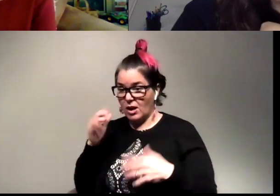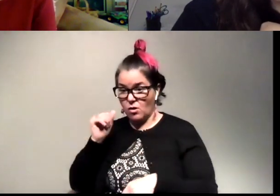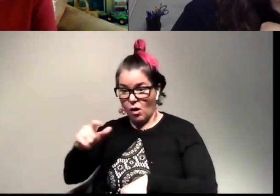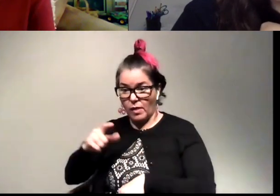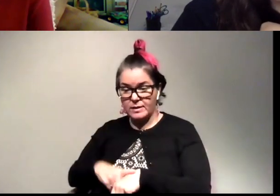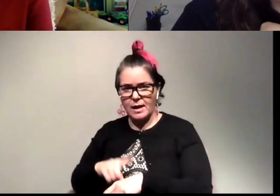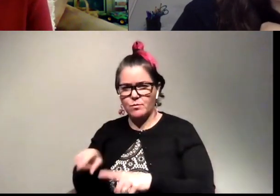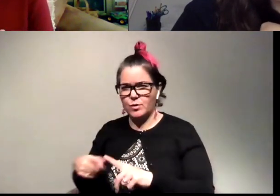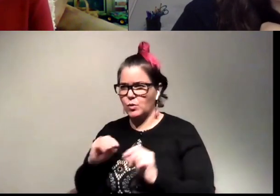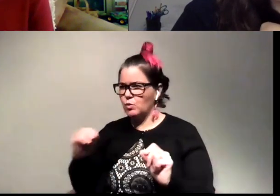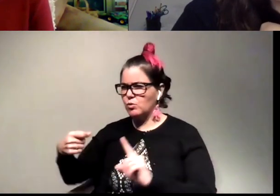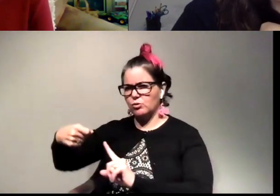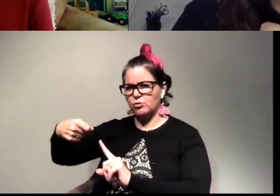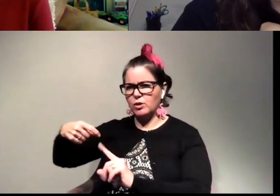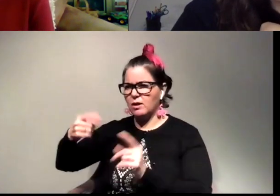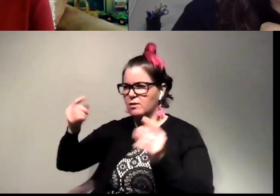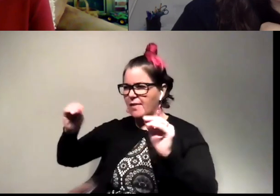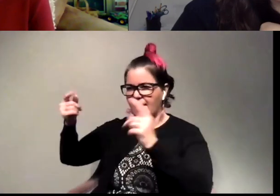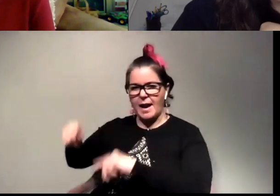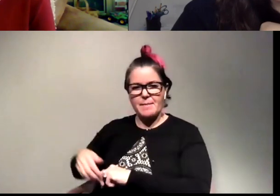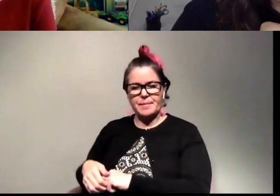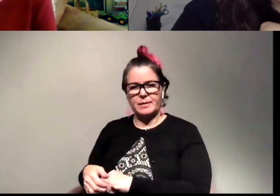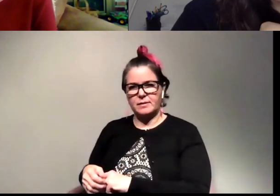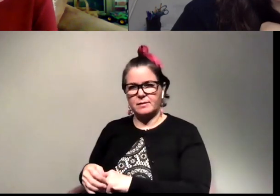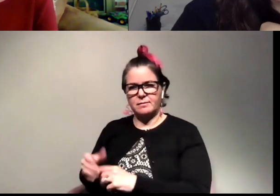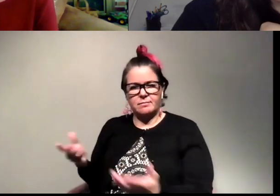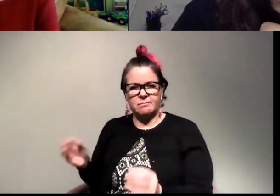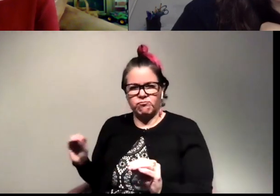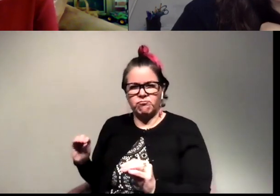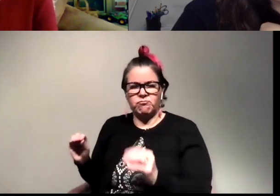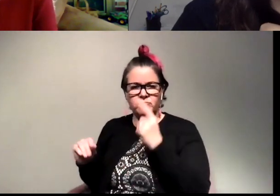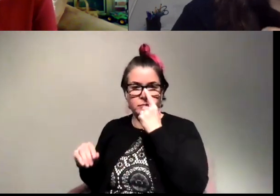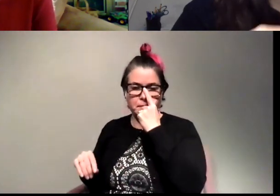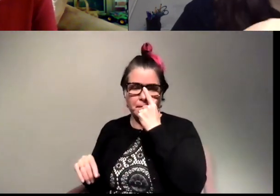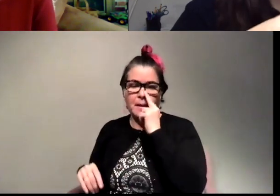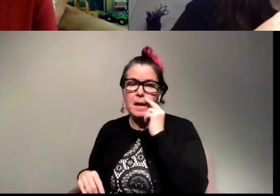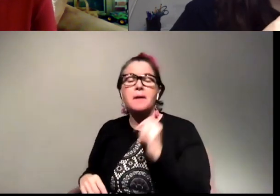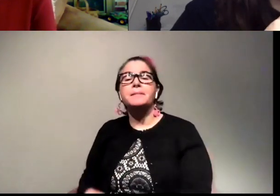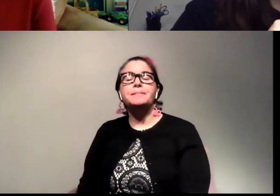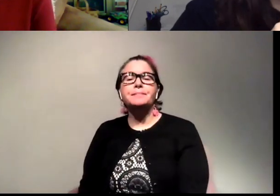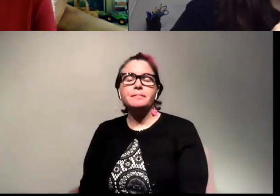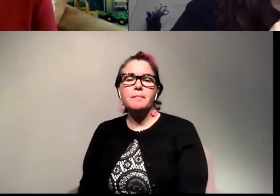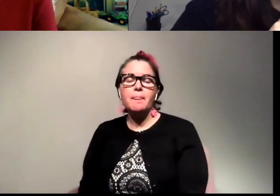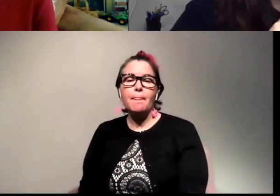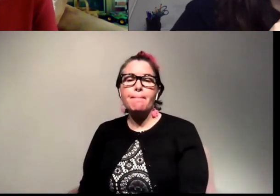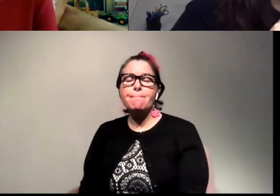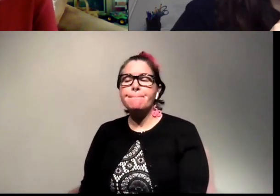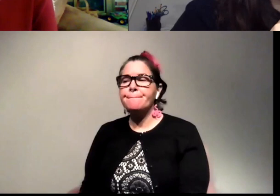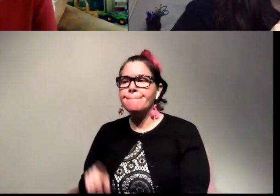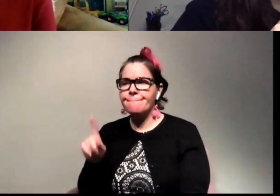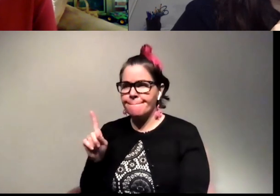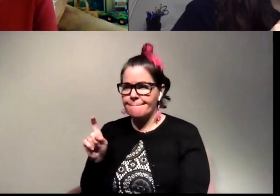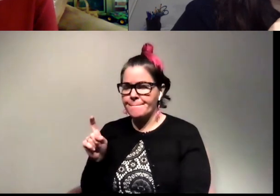was nothing that happened that should have made you sad? And is that